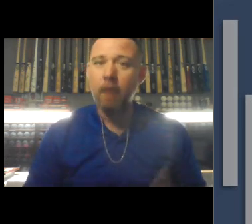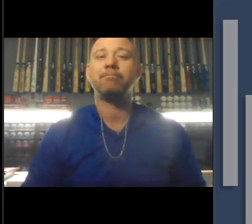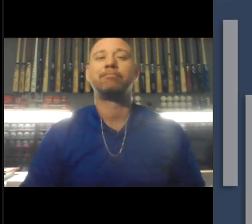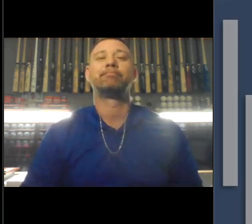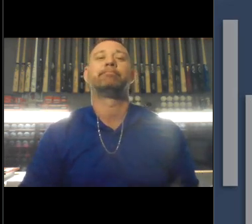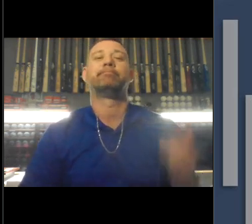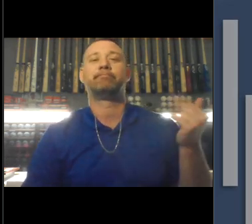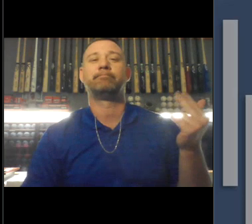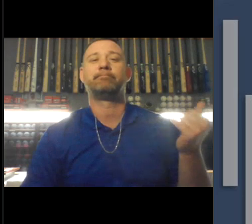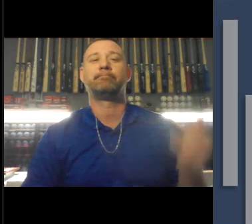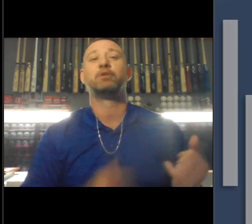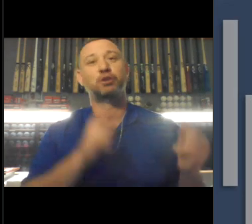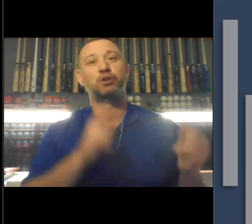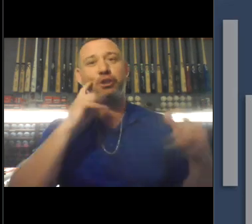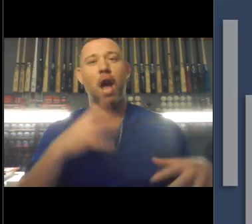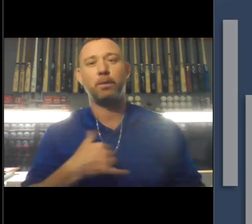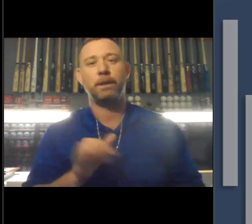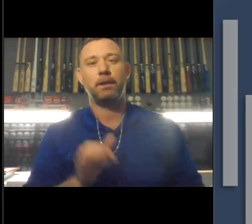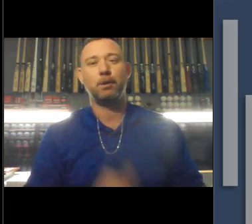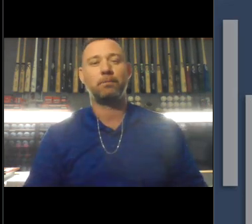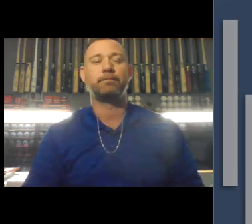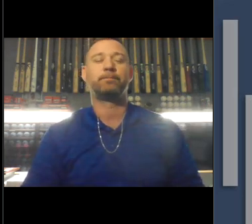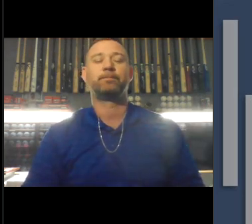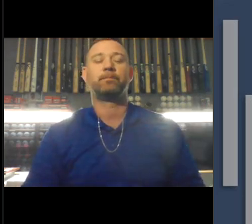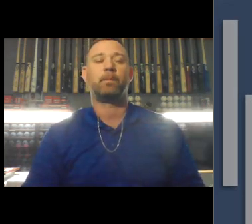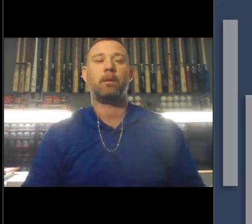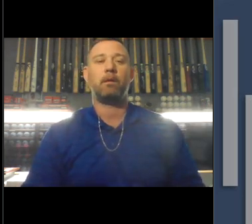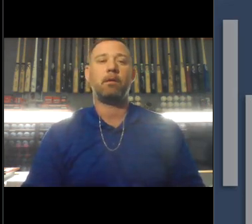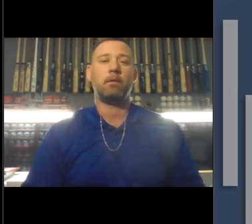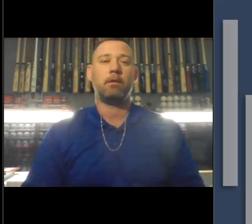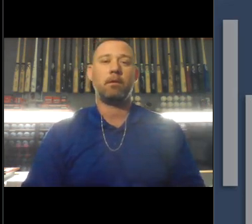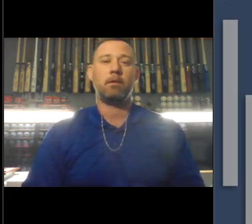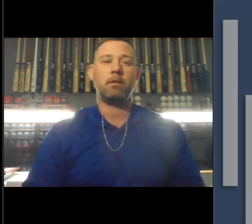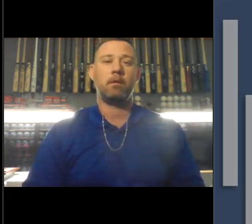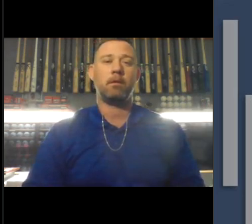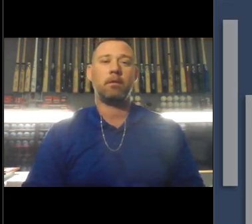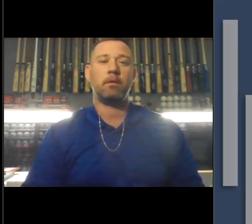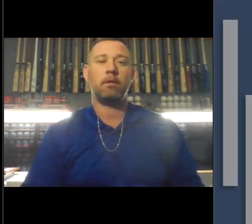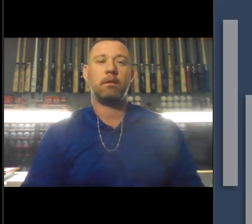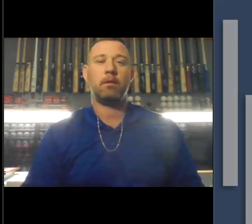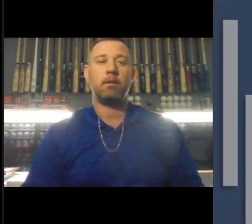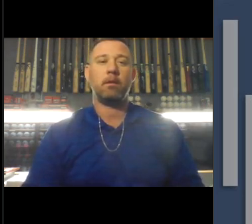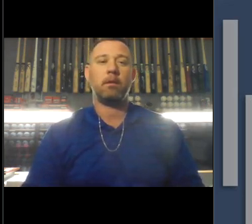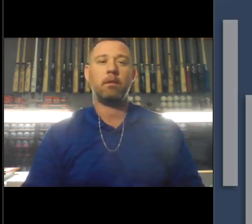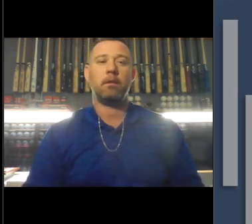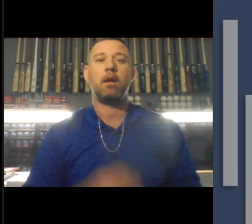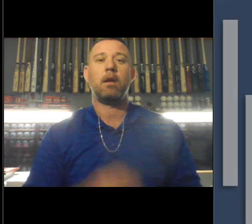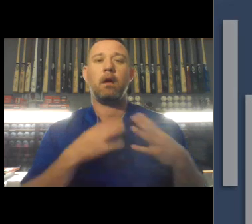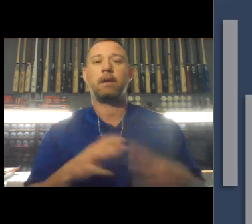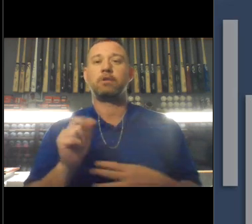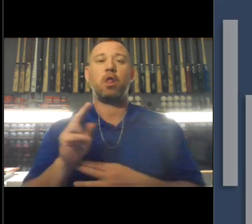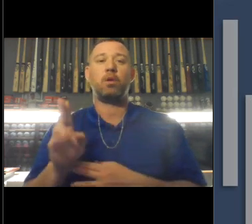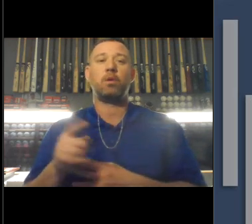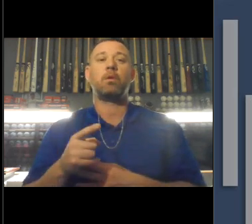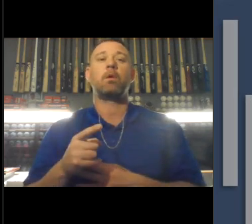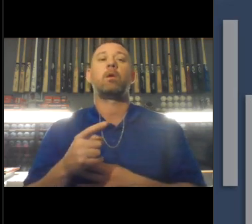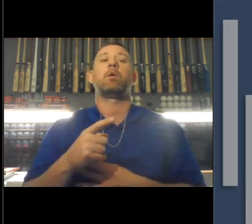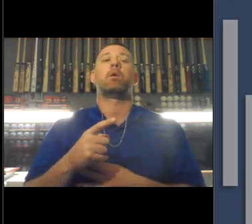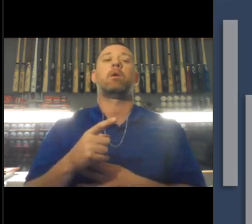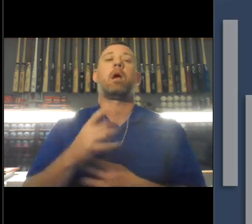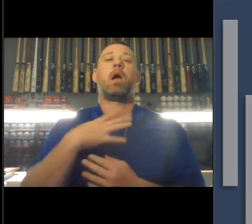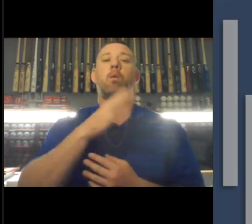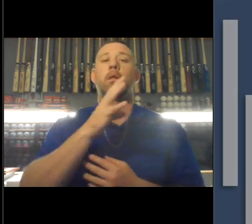It's shocking to me too, but they might not be. Madam Chair? Yes, Commissioner Liu. Okay, I'm going to